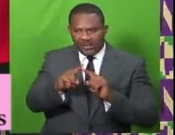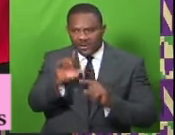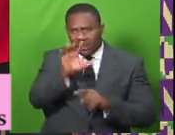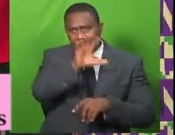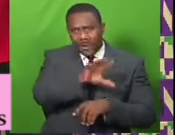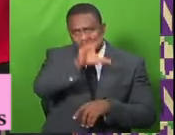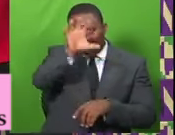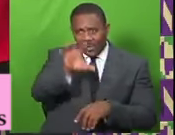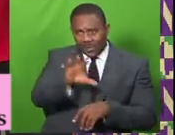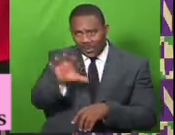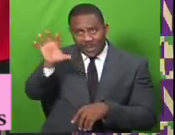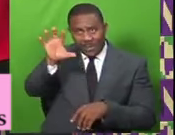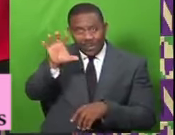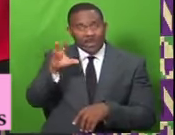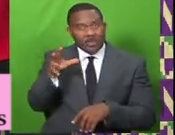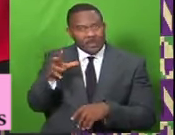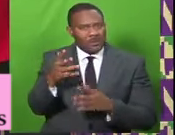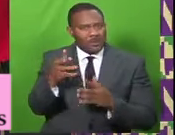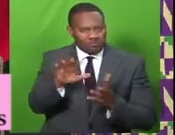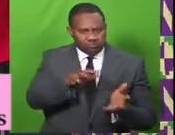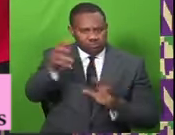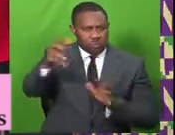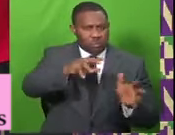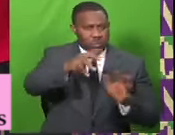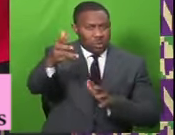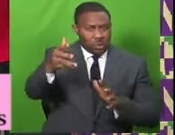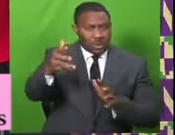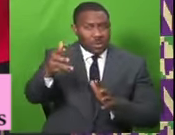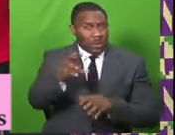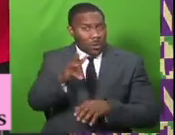against the terrorist menace in West Africa, hence our